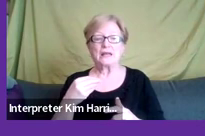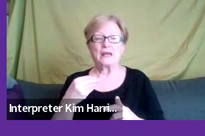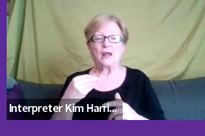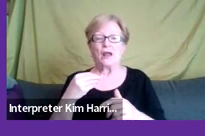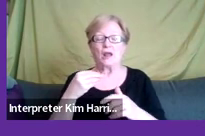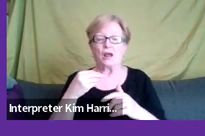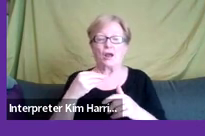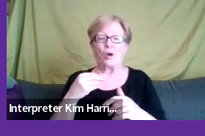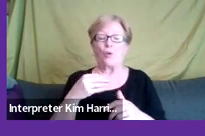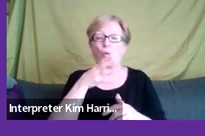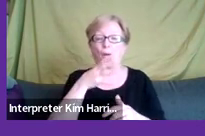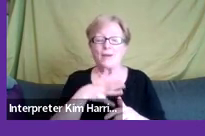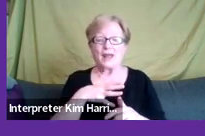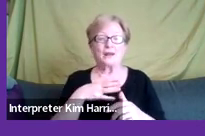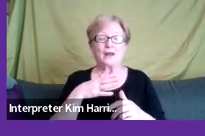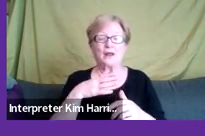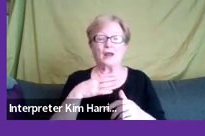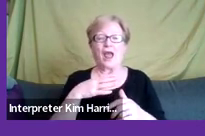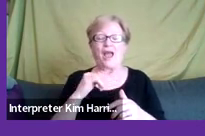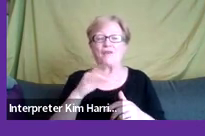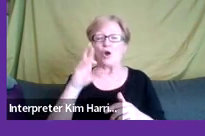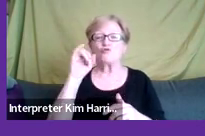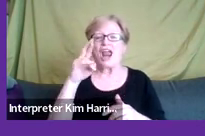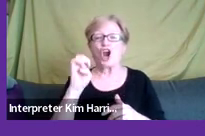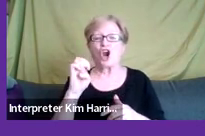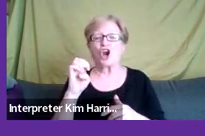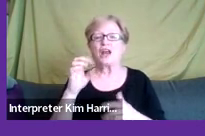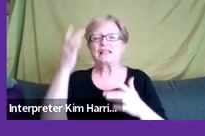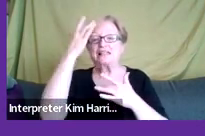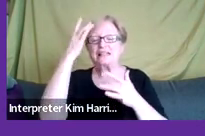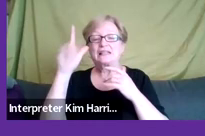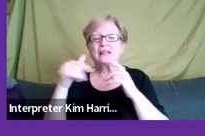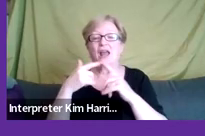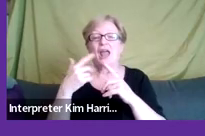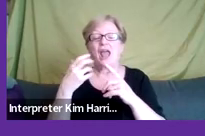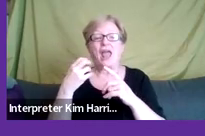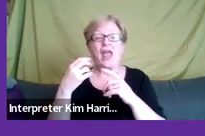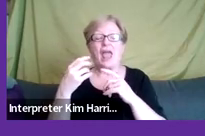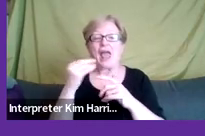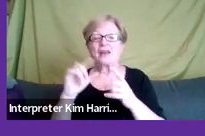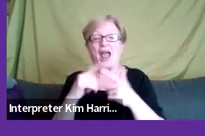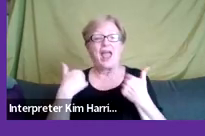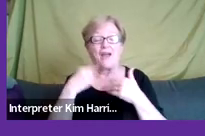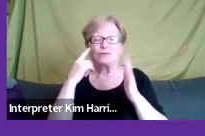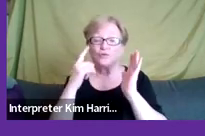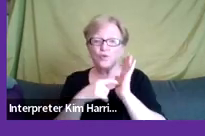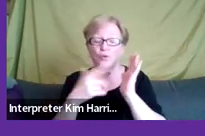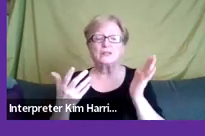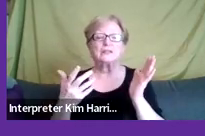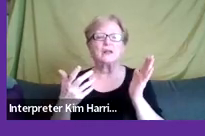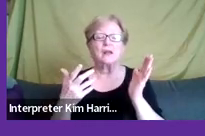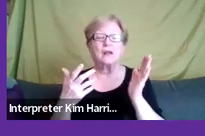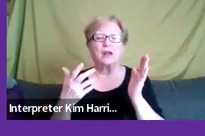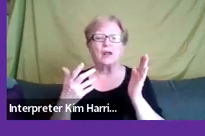woman who has a rare disease and a lot of comorbidities. And I have noticed in